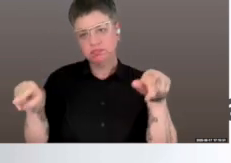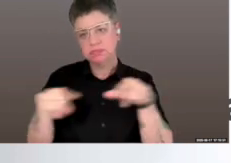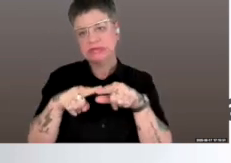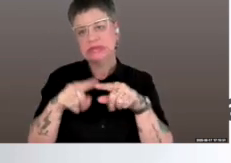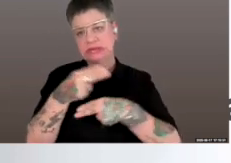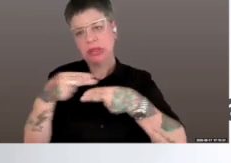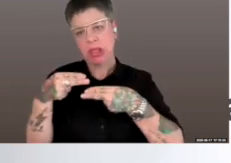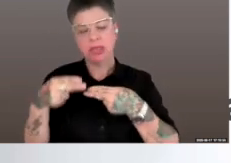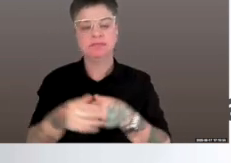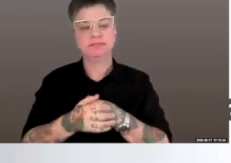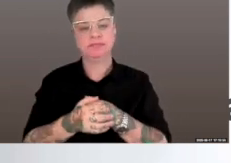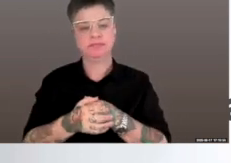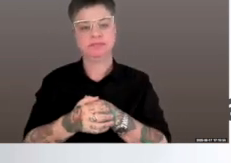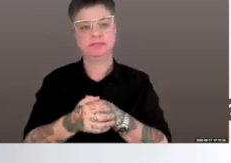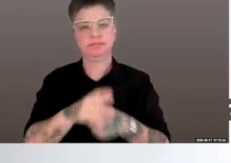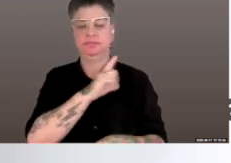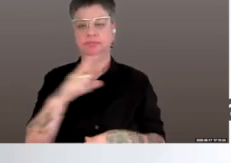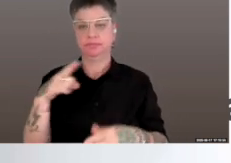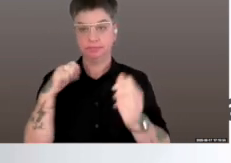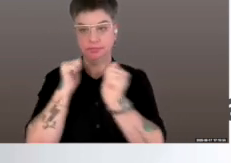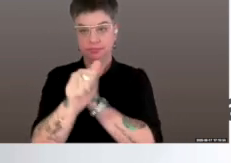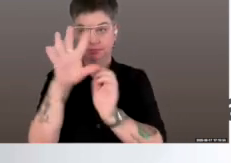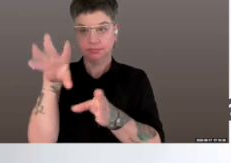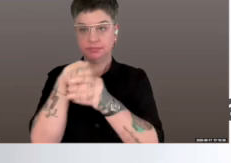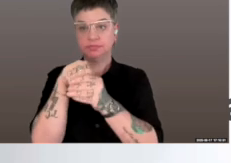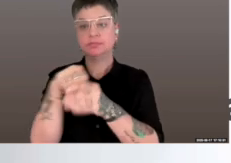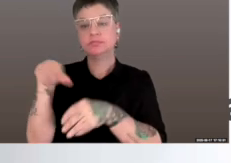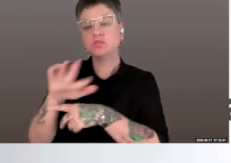removing funds that were previously appropriated.